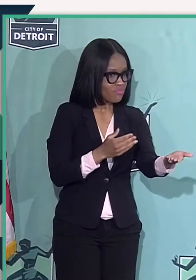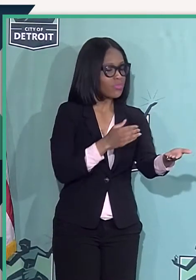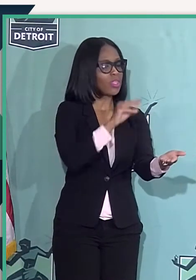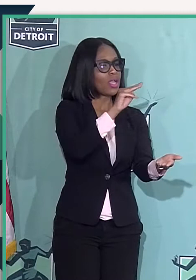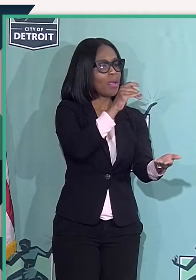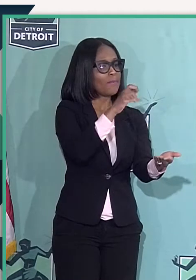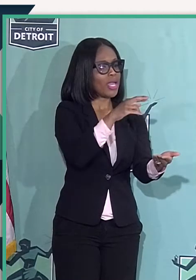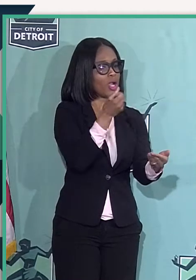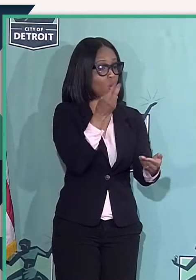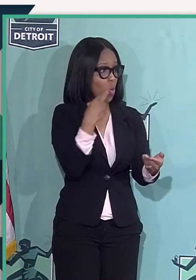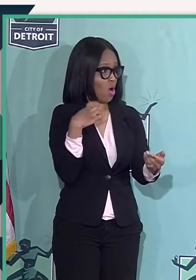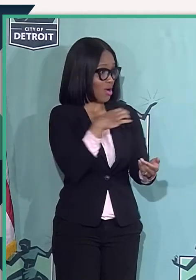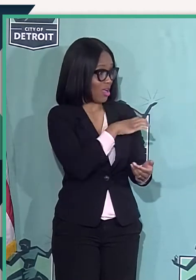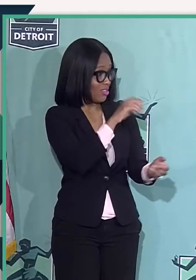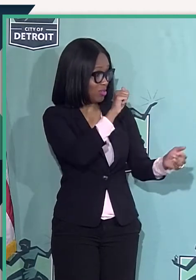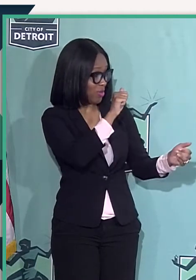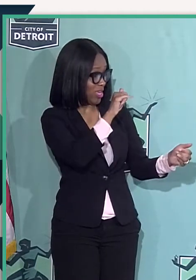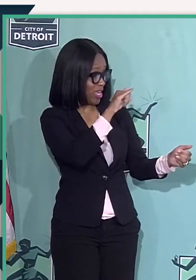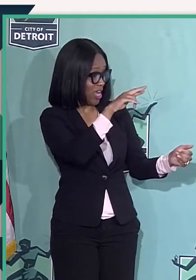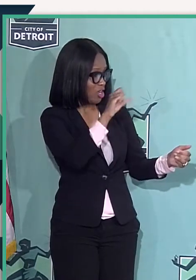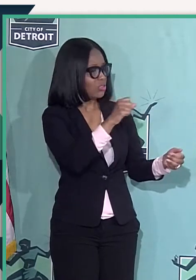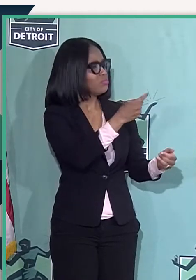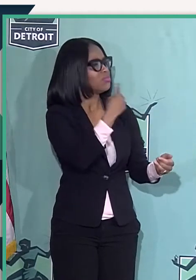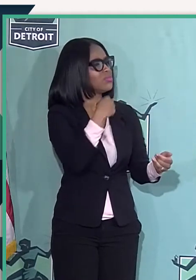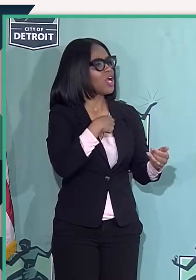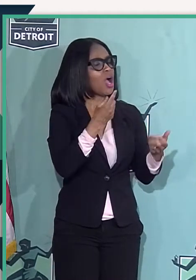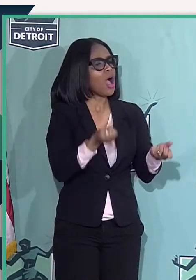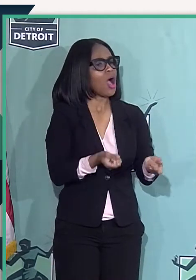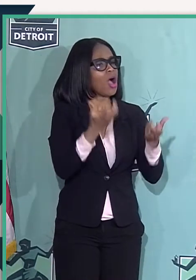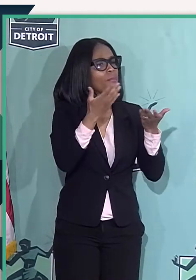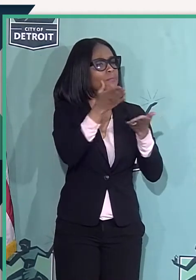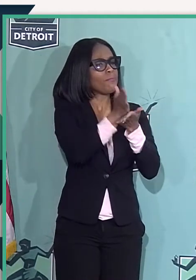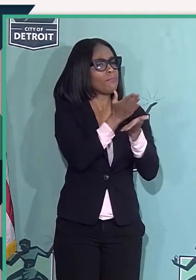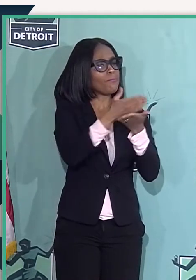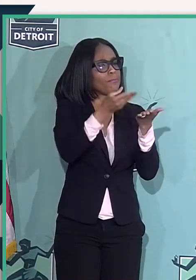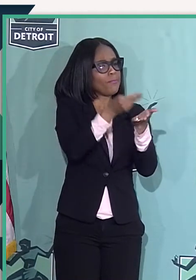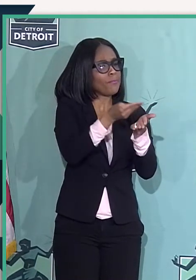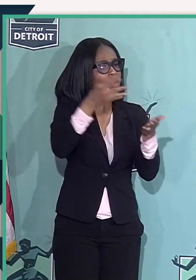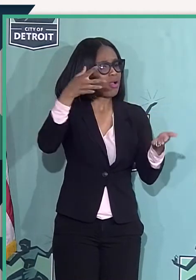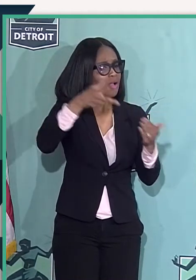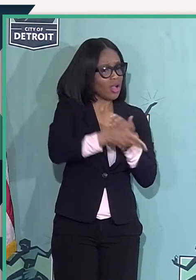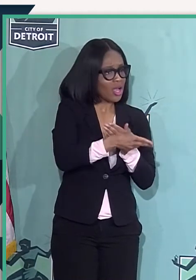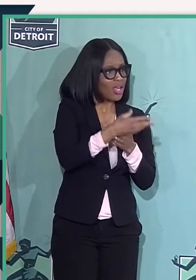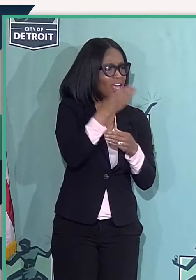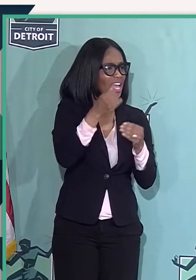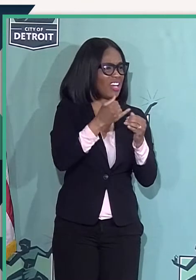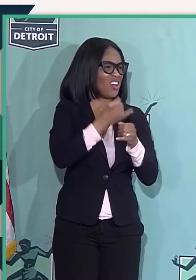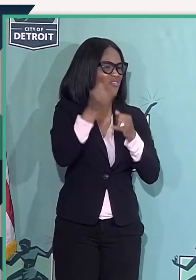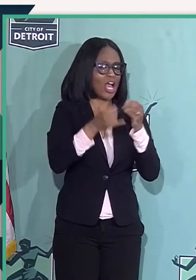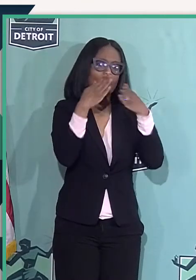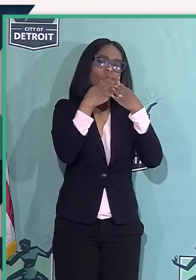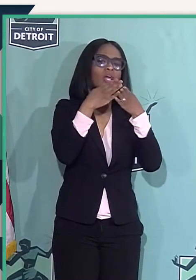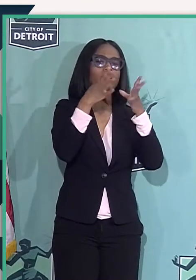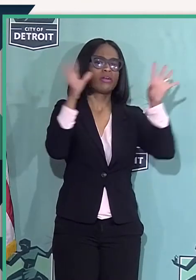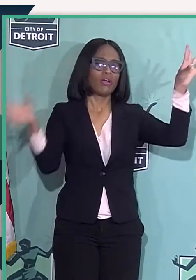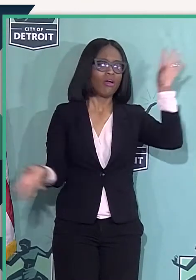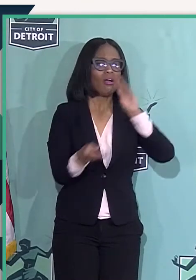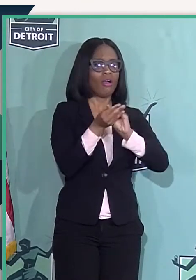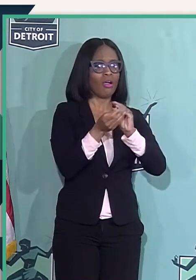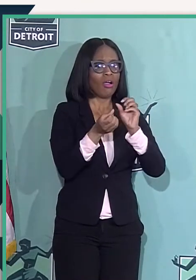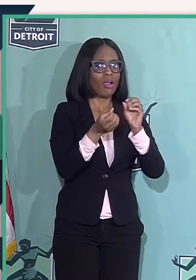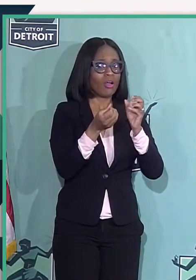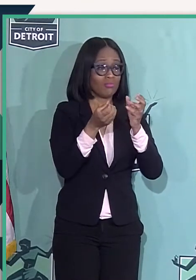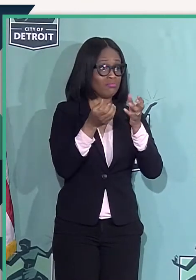Councilwoman Ayers, can you tell us what the amount of the budget cut was, what the final overall budget will be,